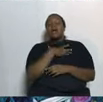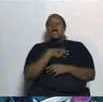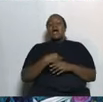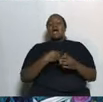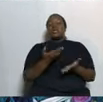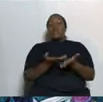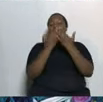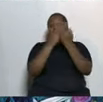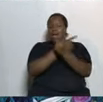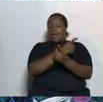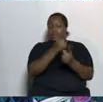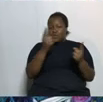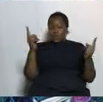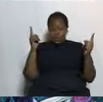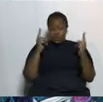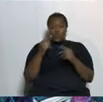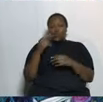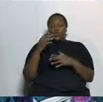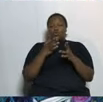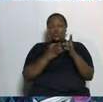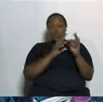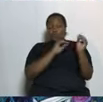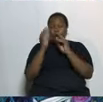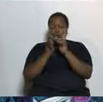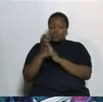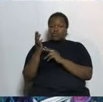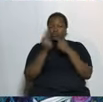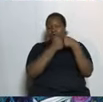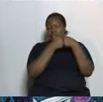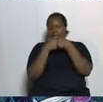you to face any crisis. Come to